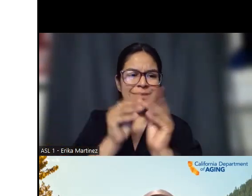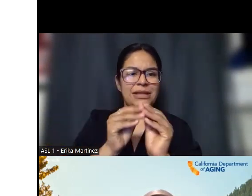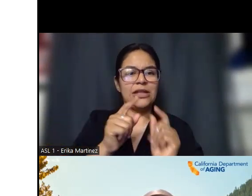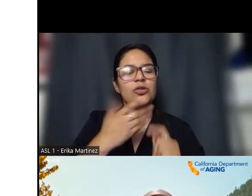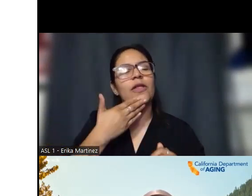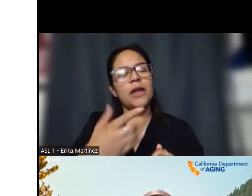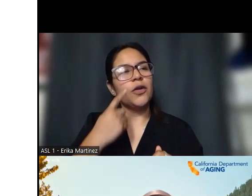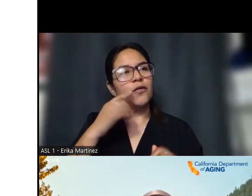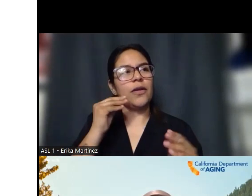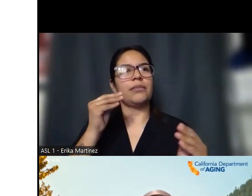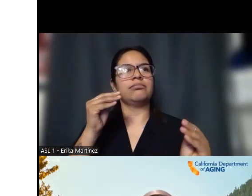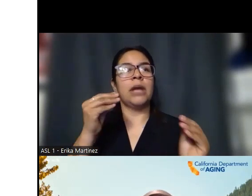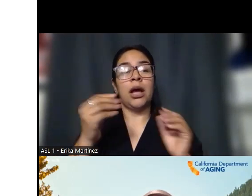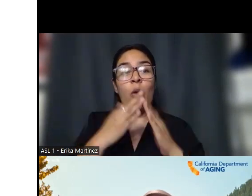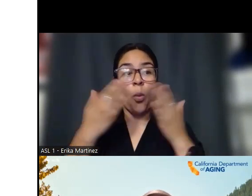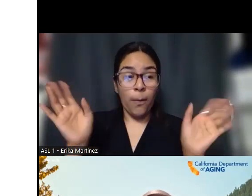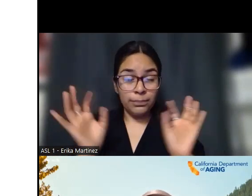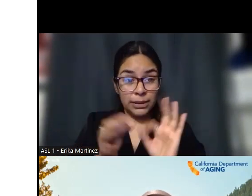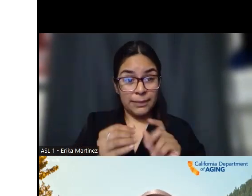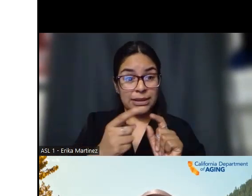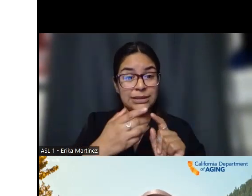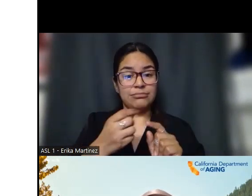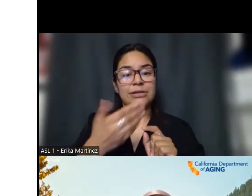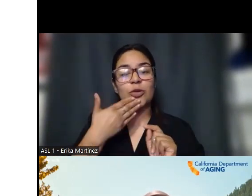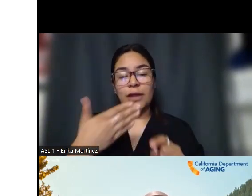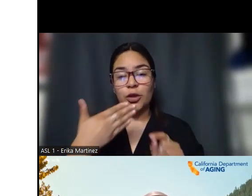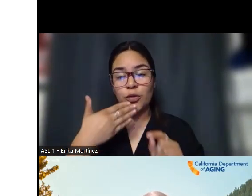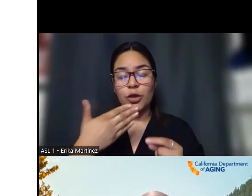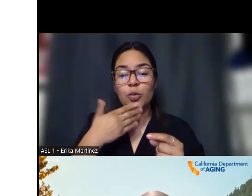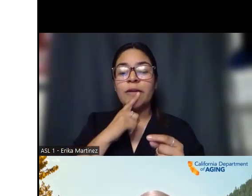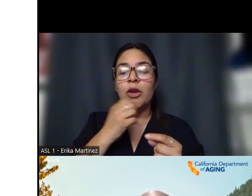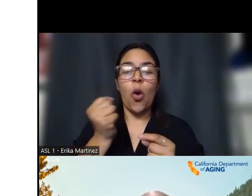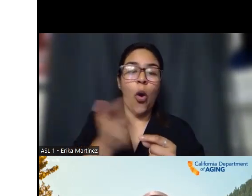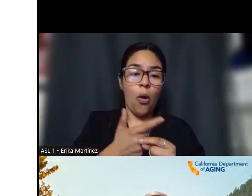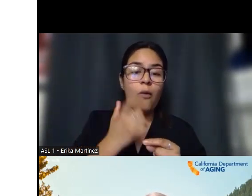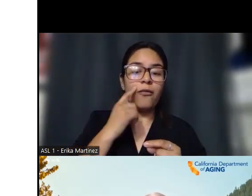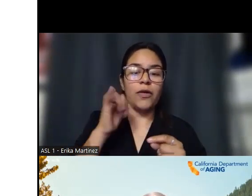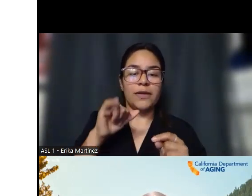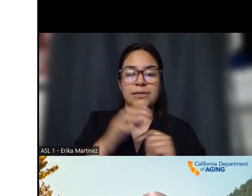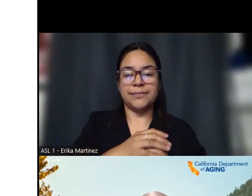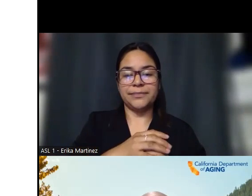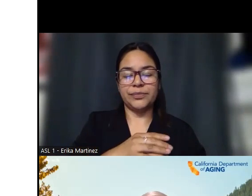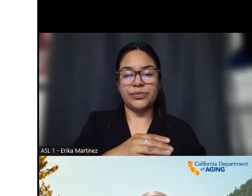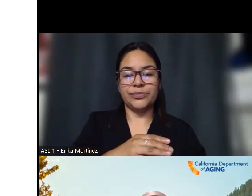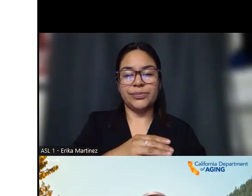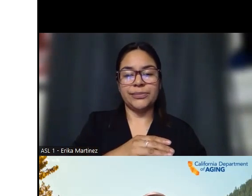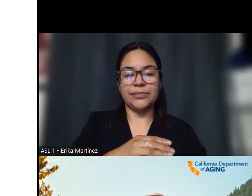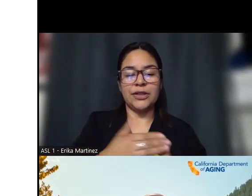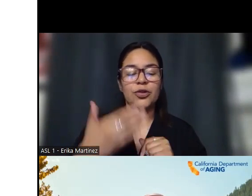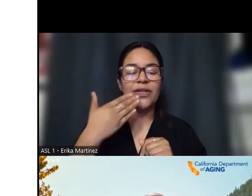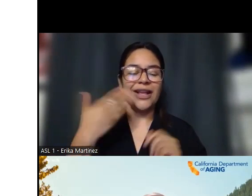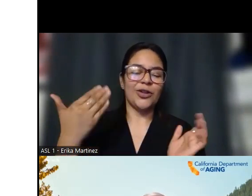comment forward. So thank you all very much for your time today, your contributions to the